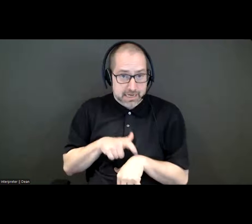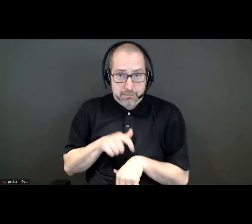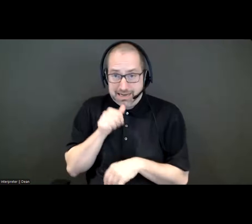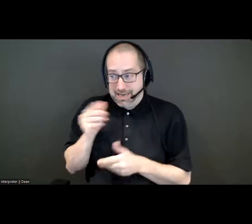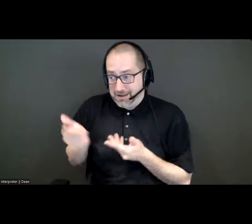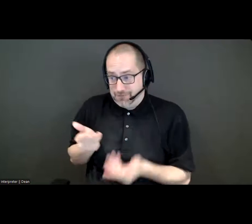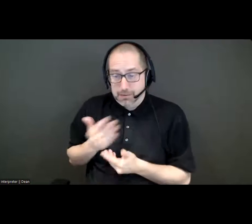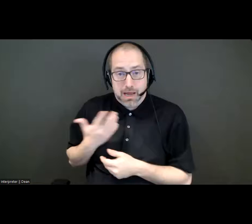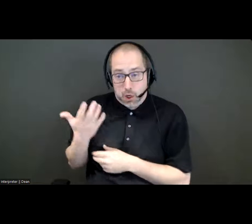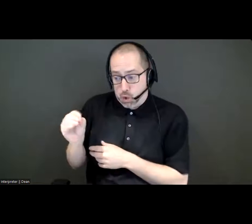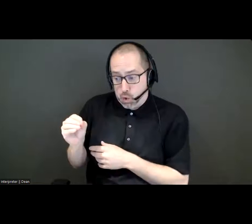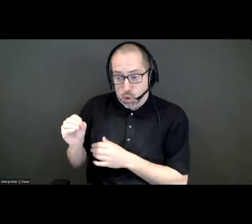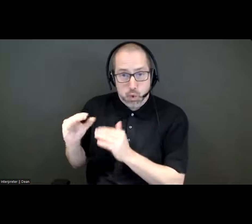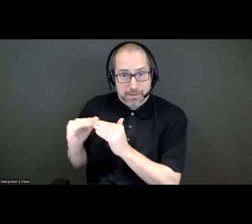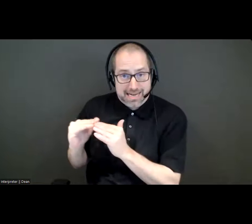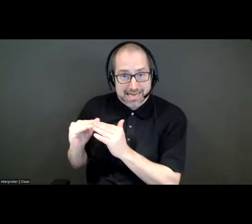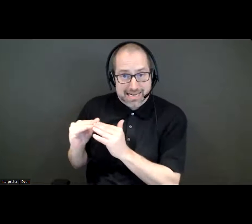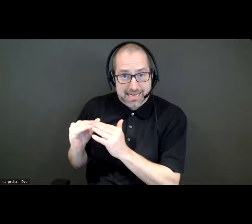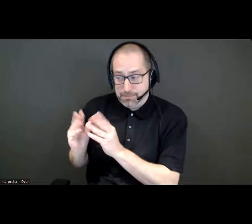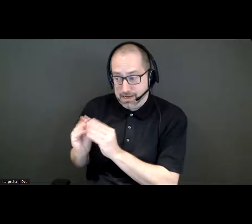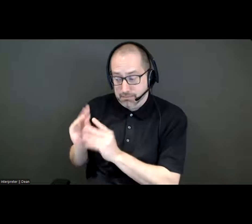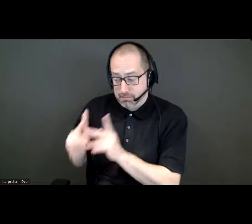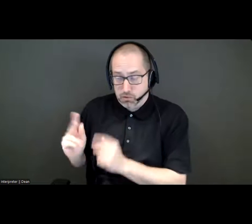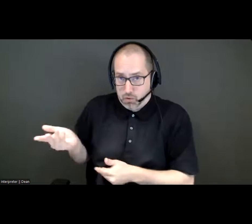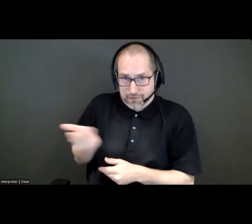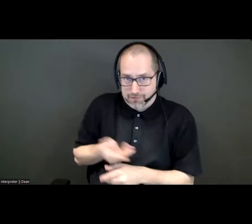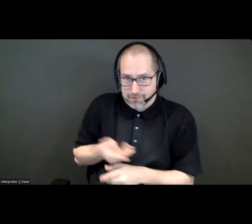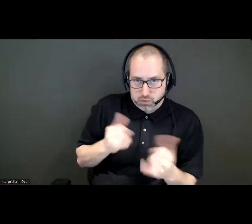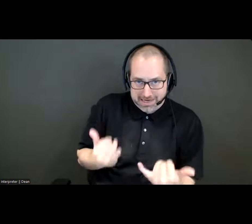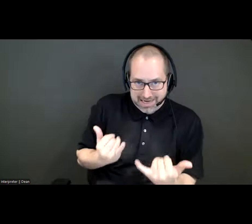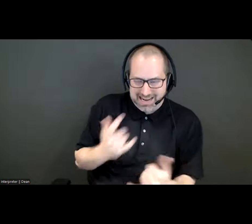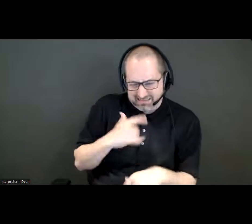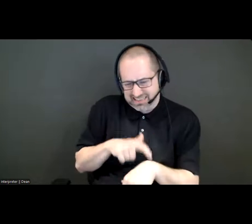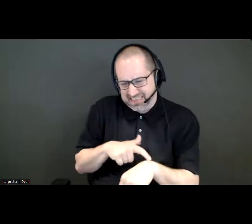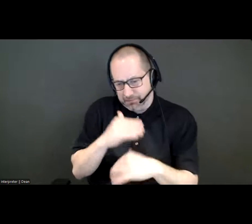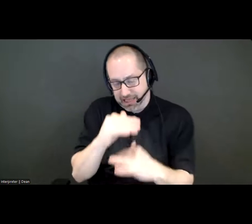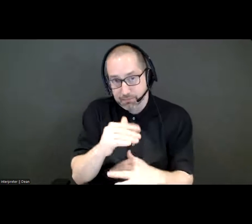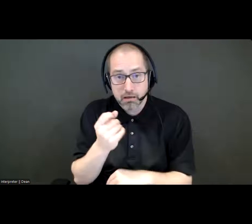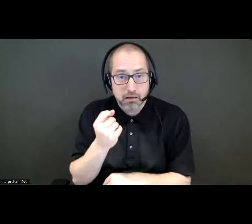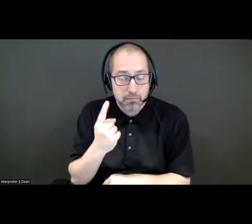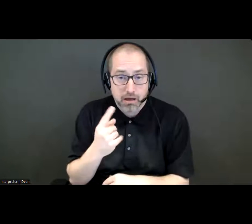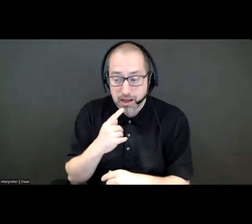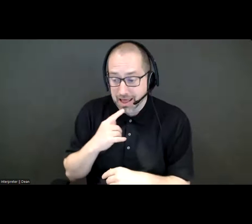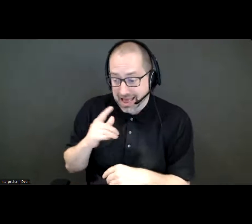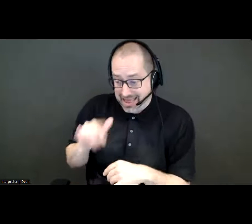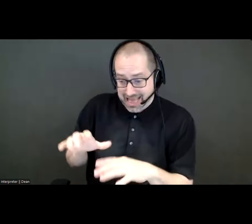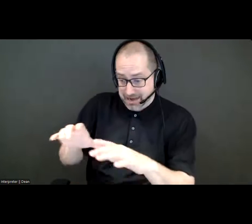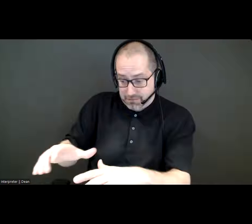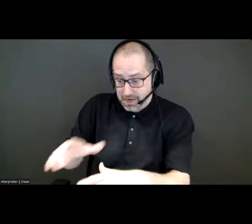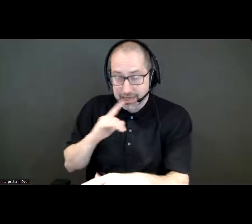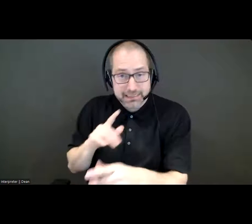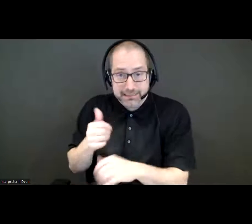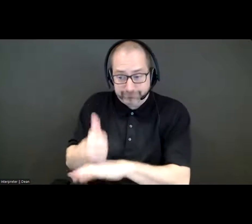of them did send a note, which I now won't have time to read either, but it exists for the purpose of any kind of support, because she